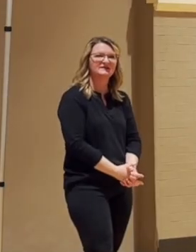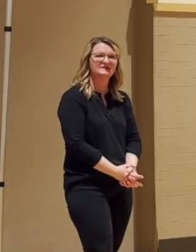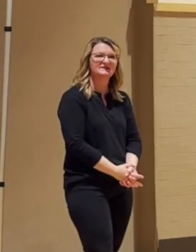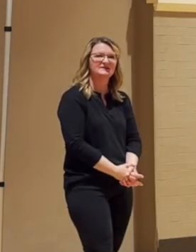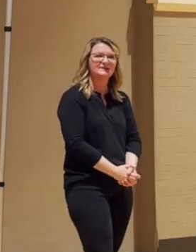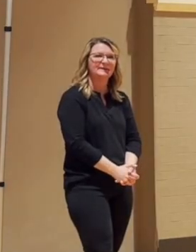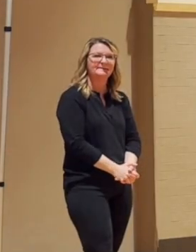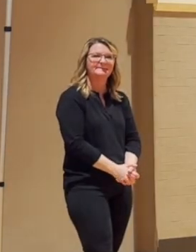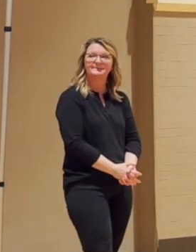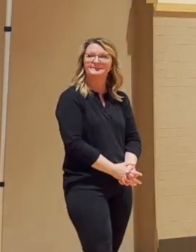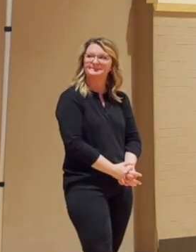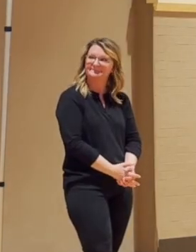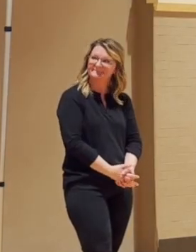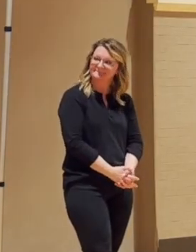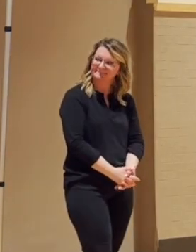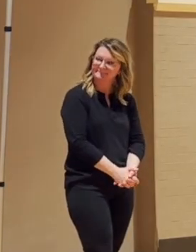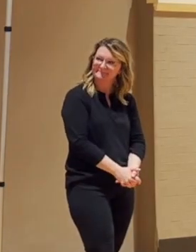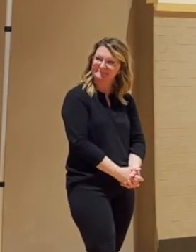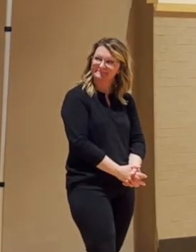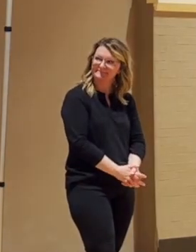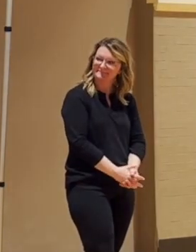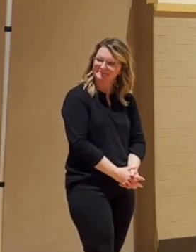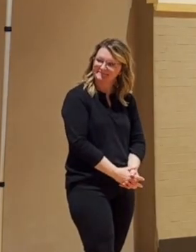How you play it? Oh, can you play it? Yeah.